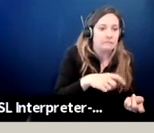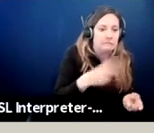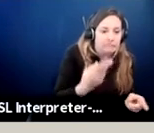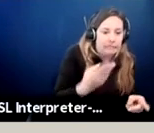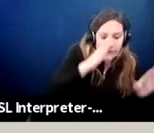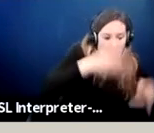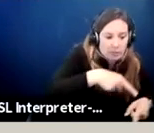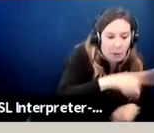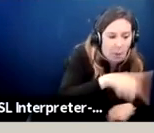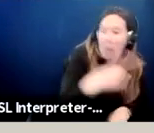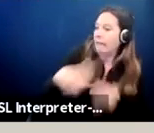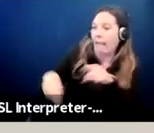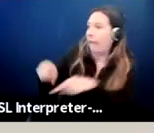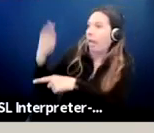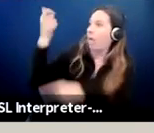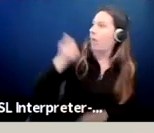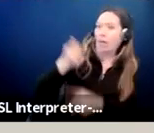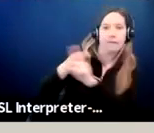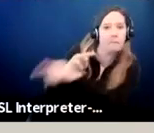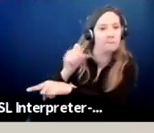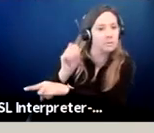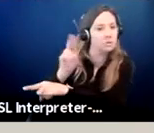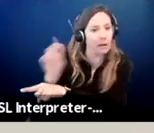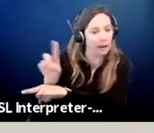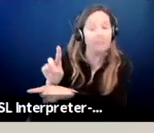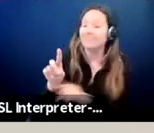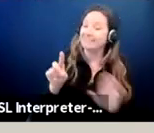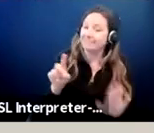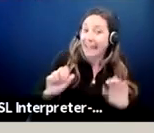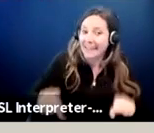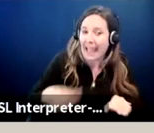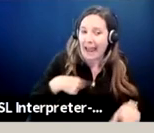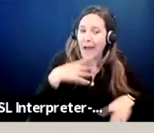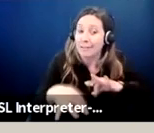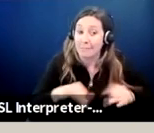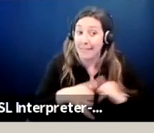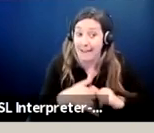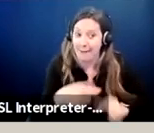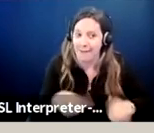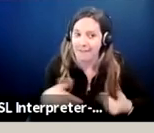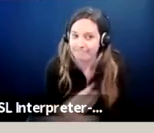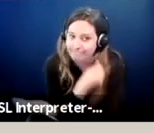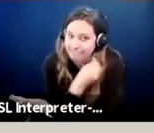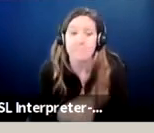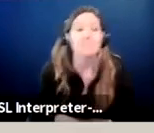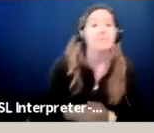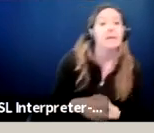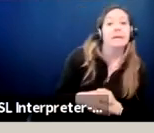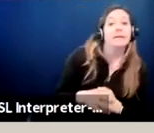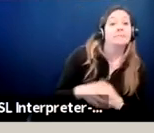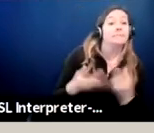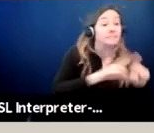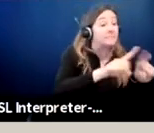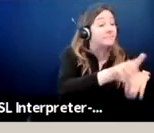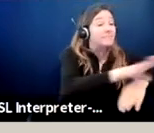And I'm going to sort of show you guys how that works today as well and touch on that. So as I mentioned, all the industries apply.